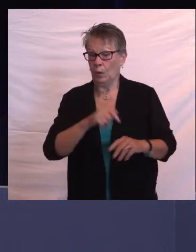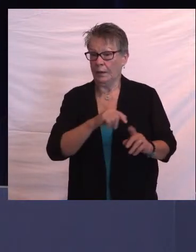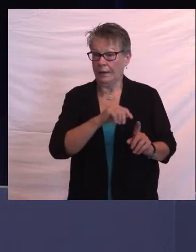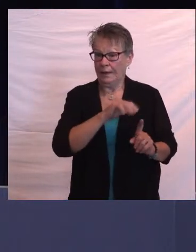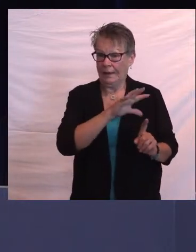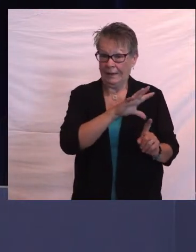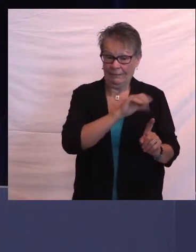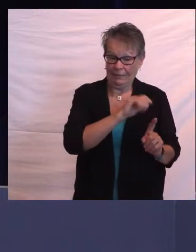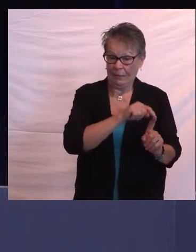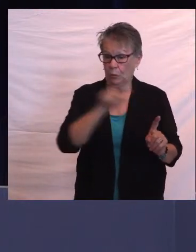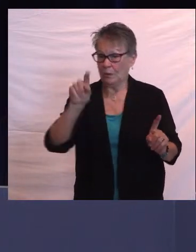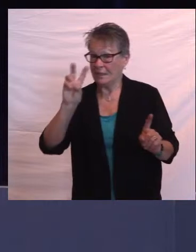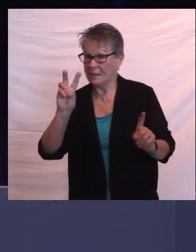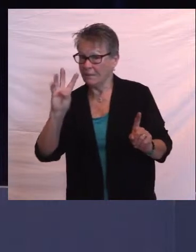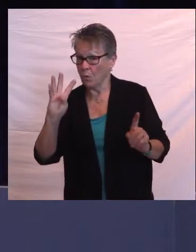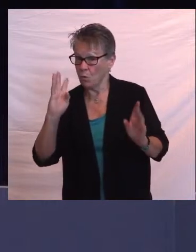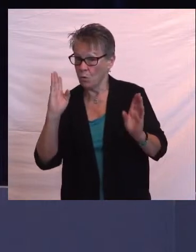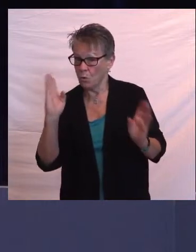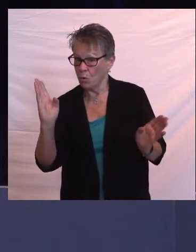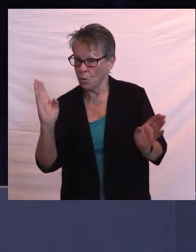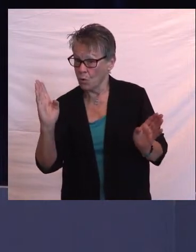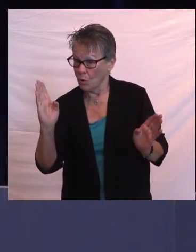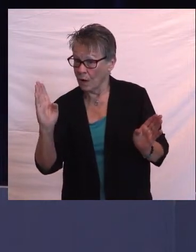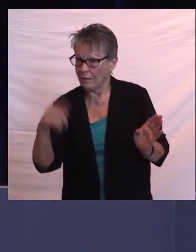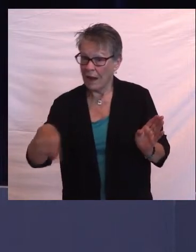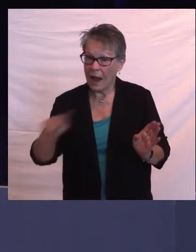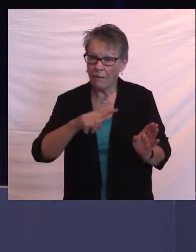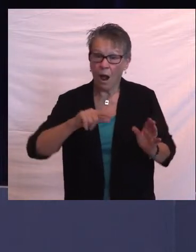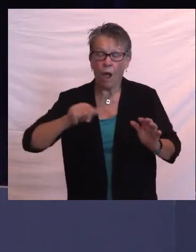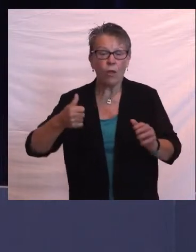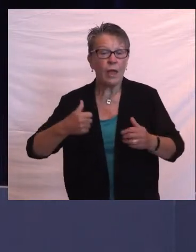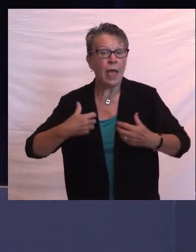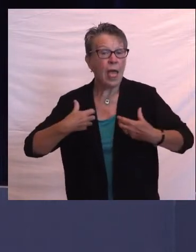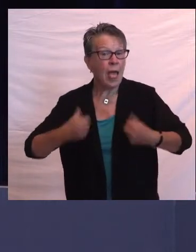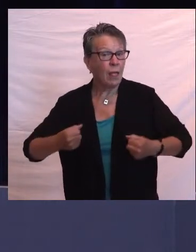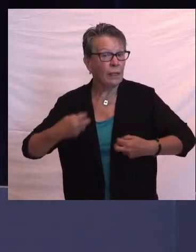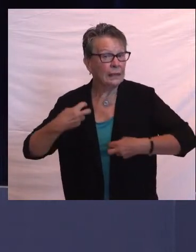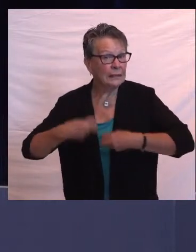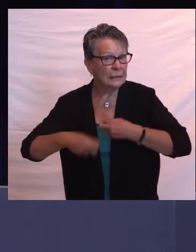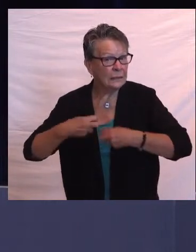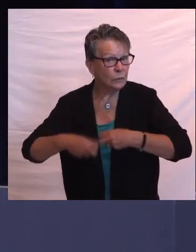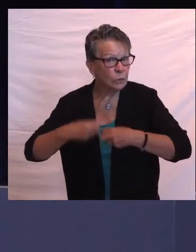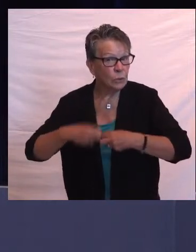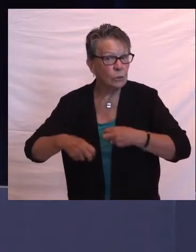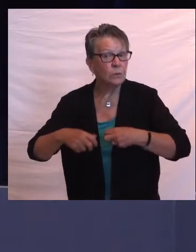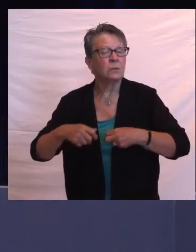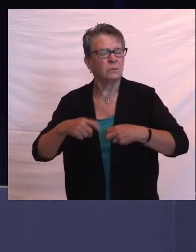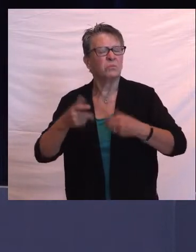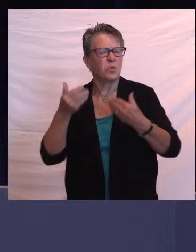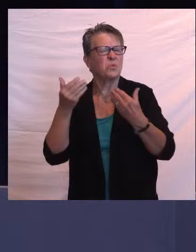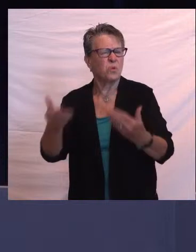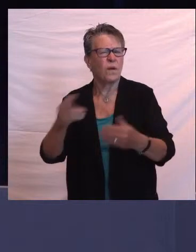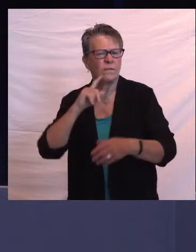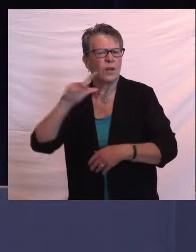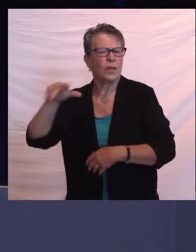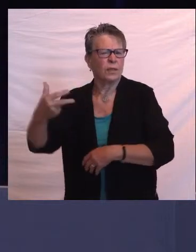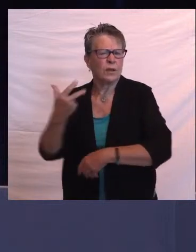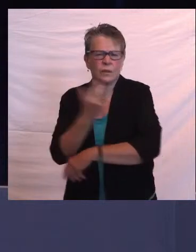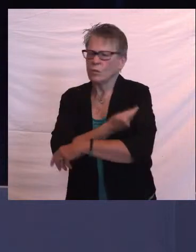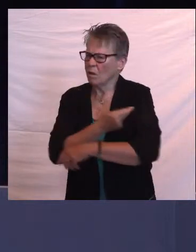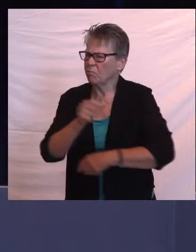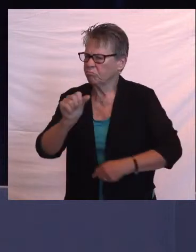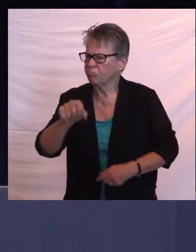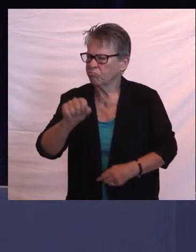should receive a booster shot at least 6 months after their Pfizer primary series. And